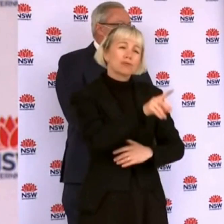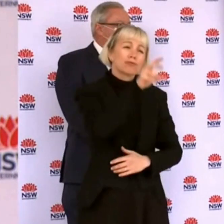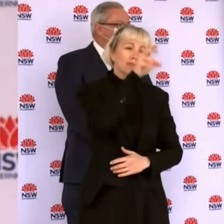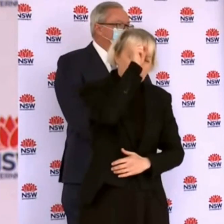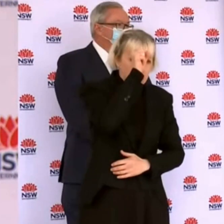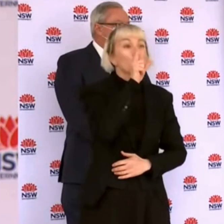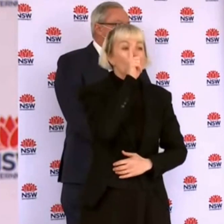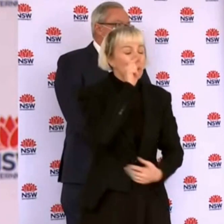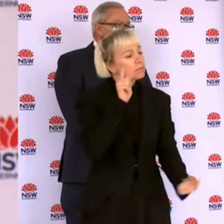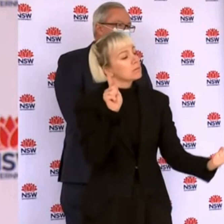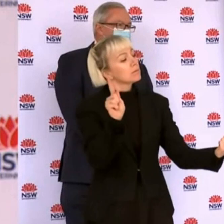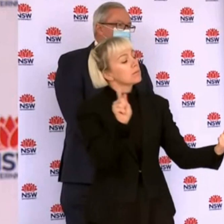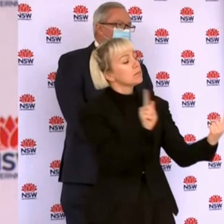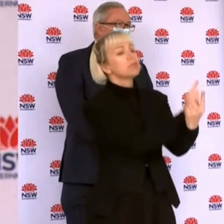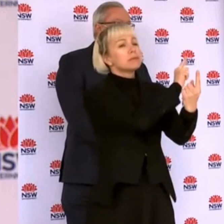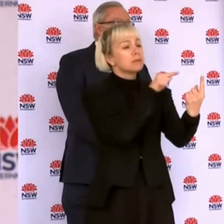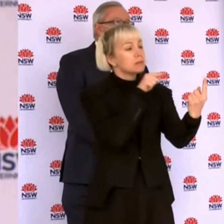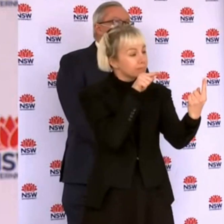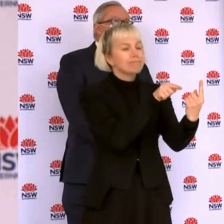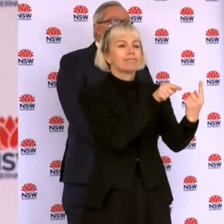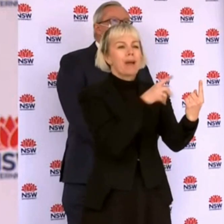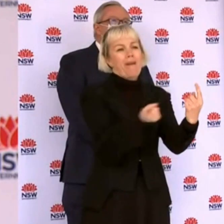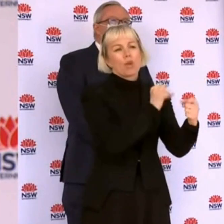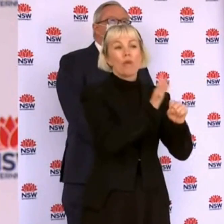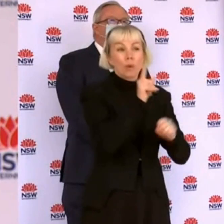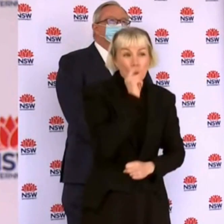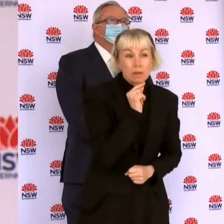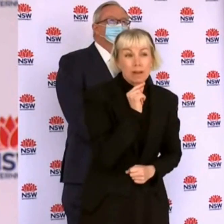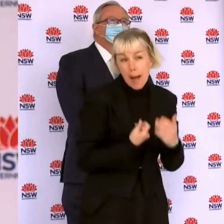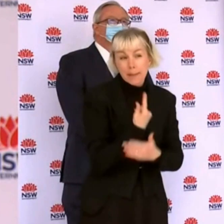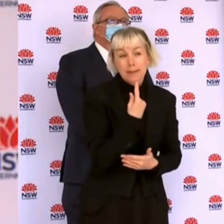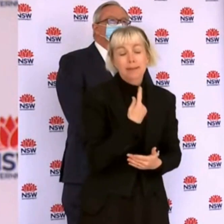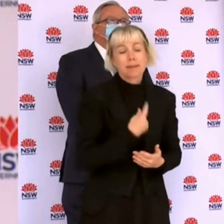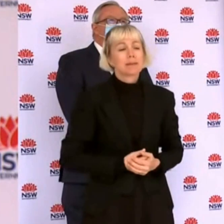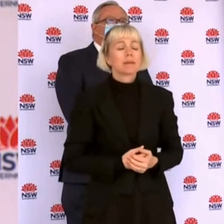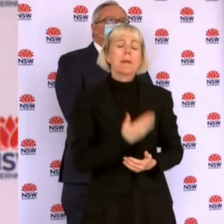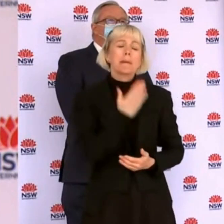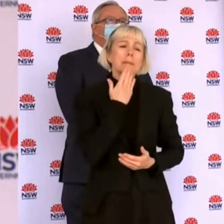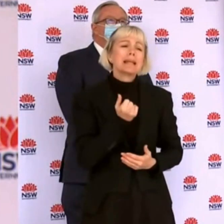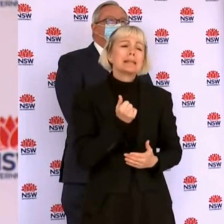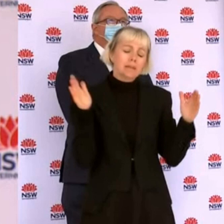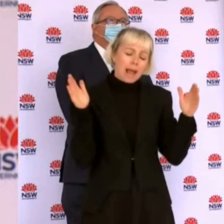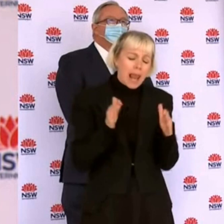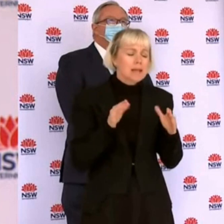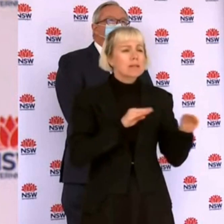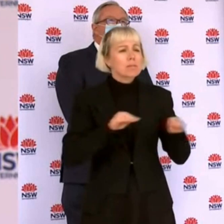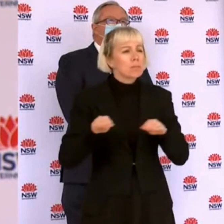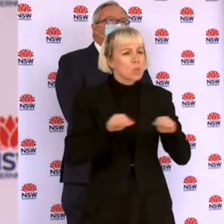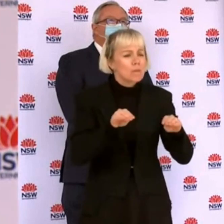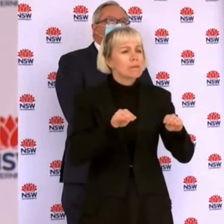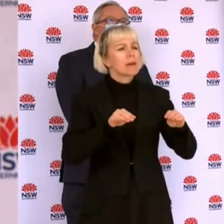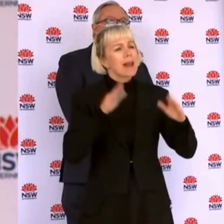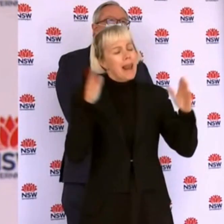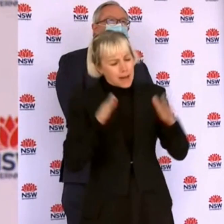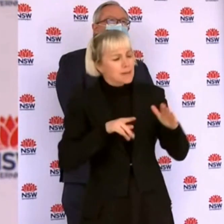COVID. It is therefore so critical that we minimise our movements. In terms of our